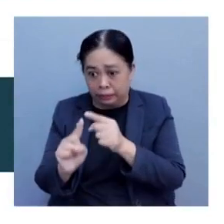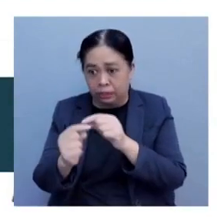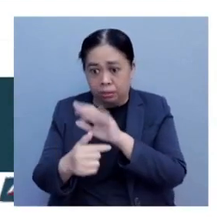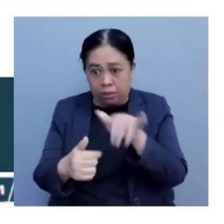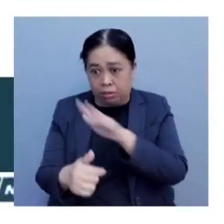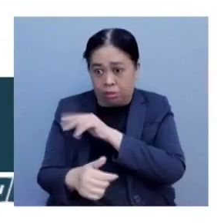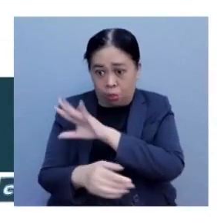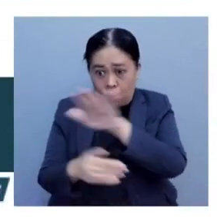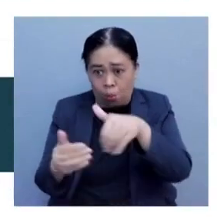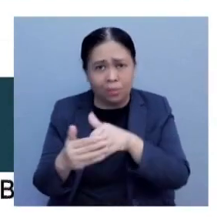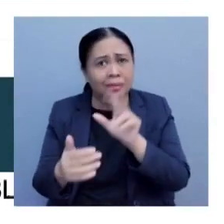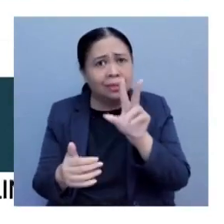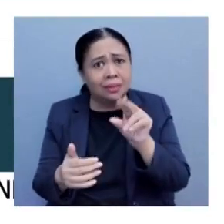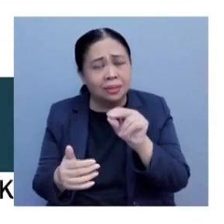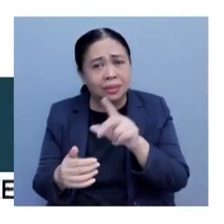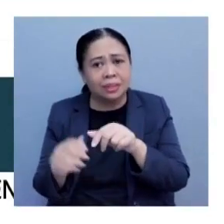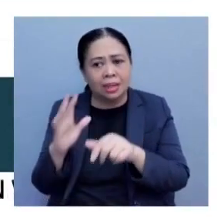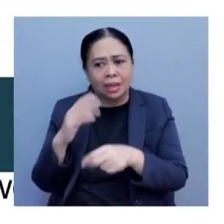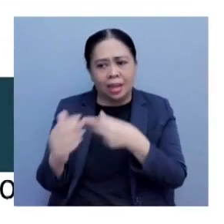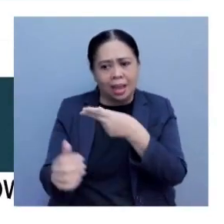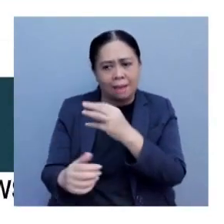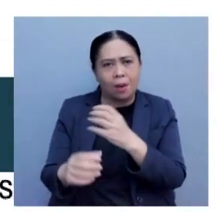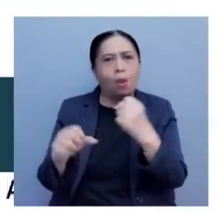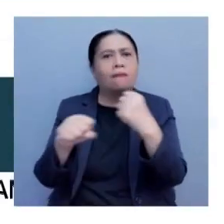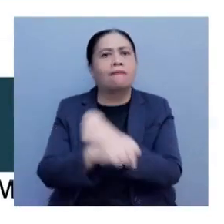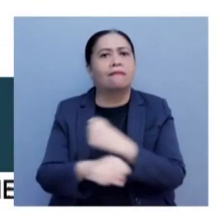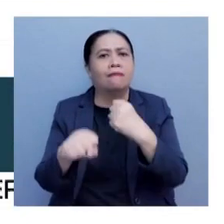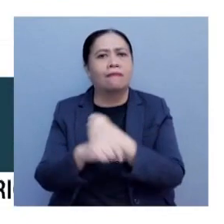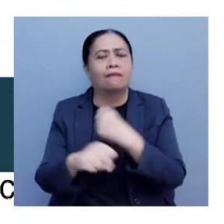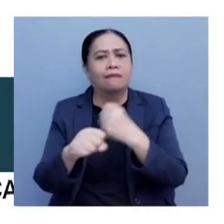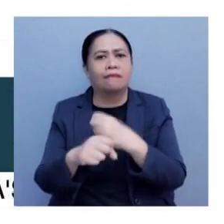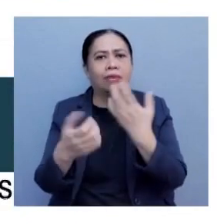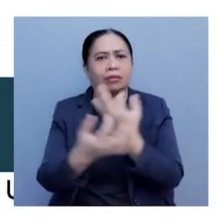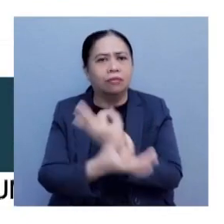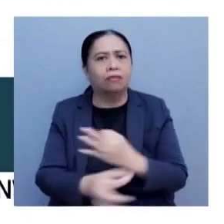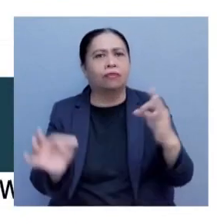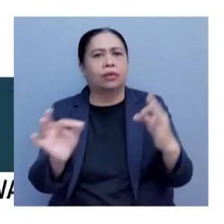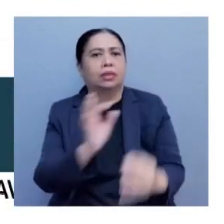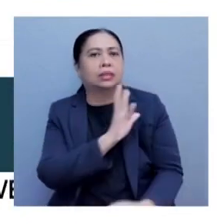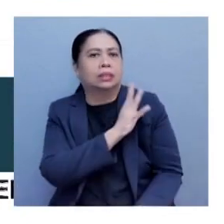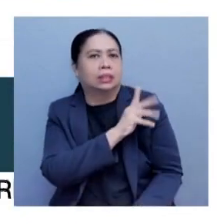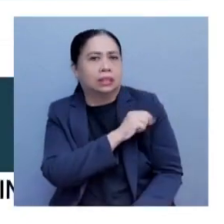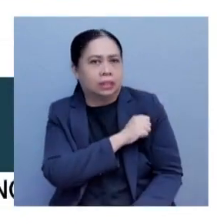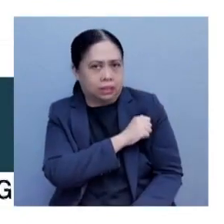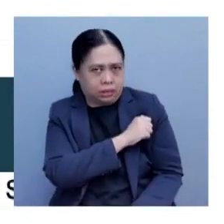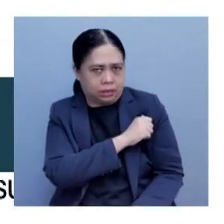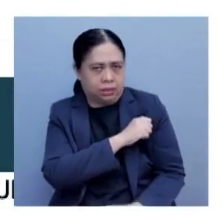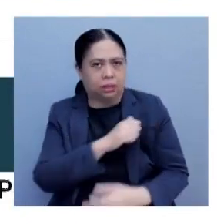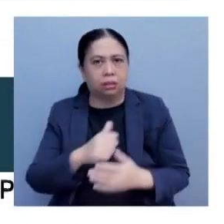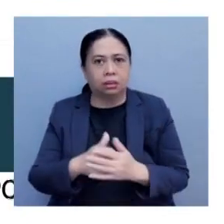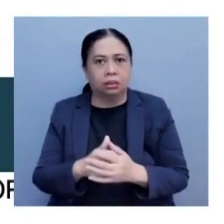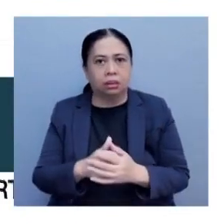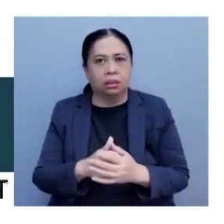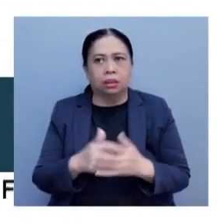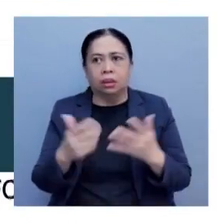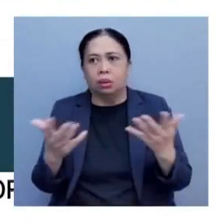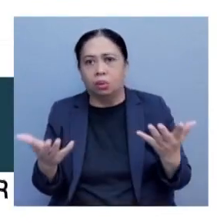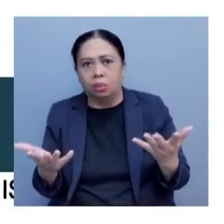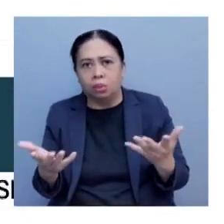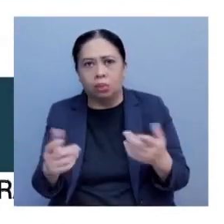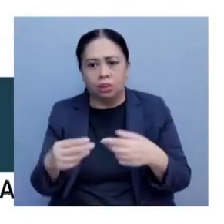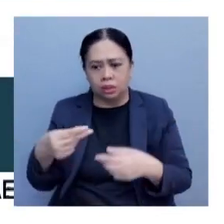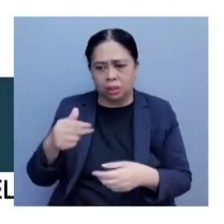organization trying to fight for the liberation of Palestine in the full absence. What made